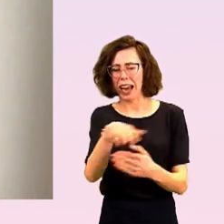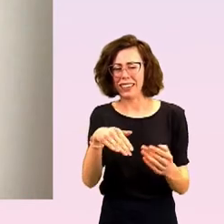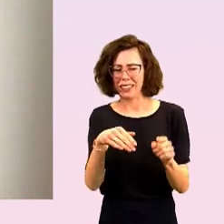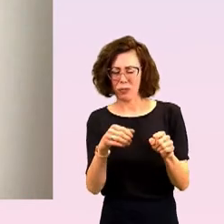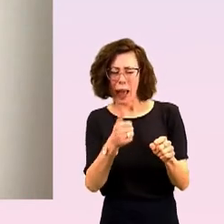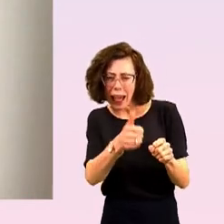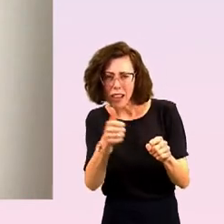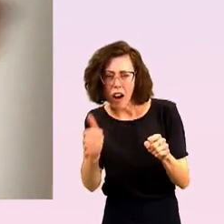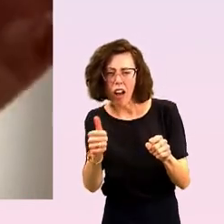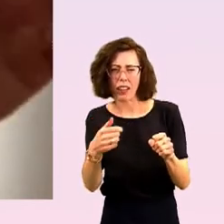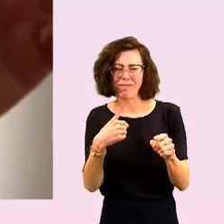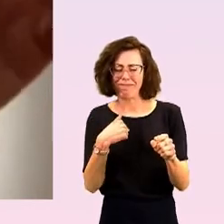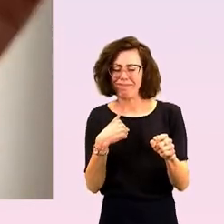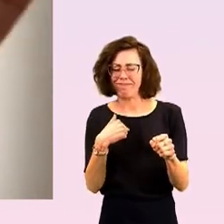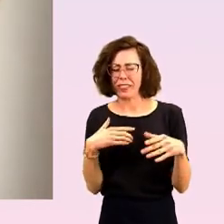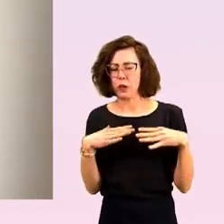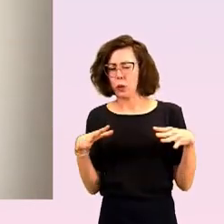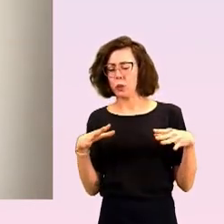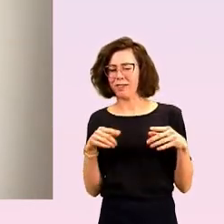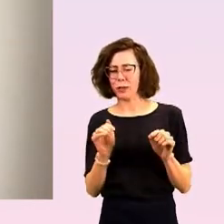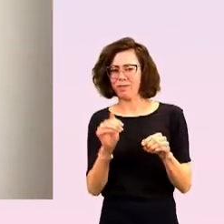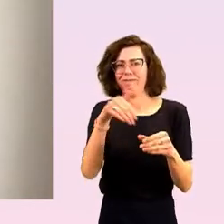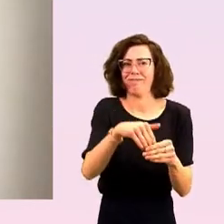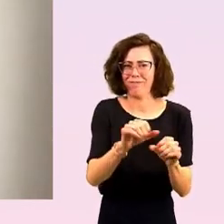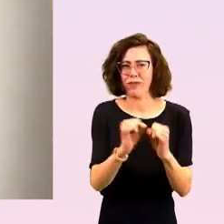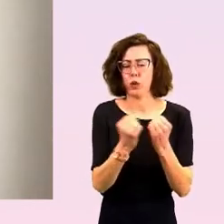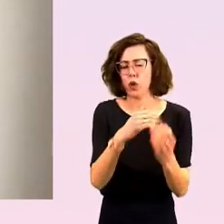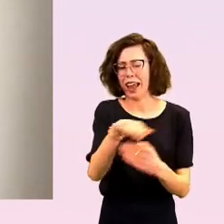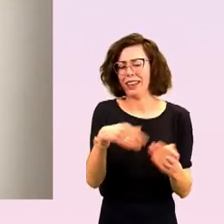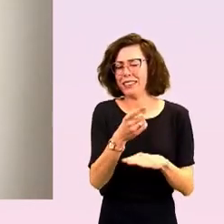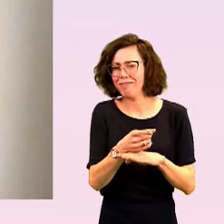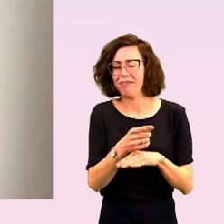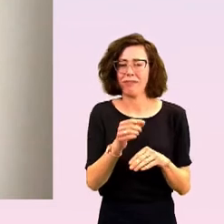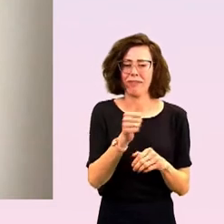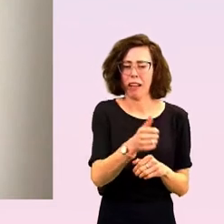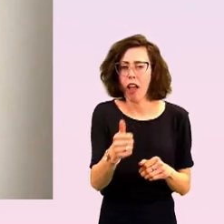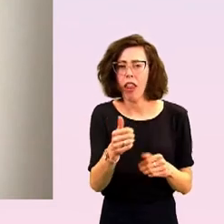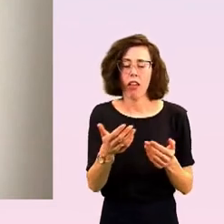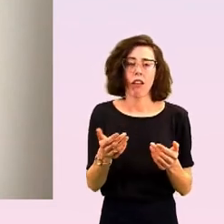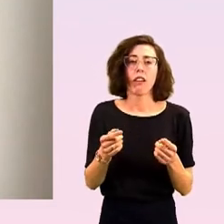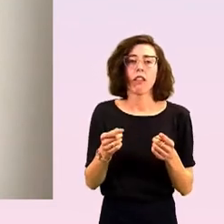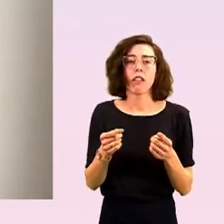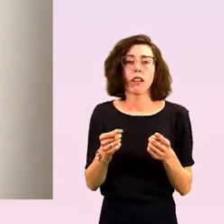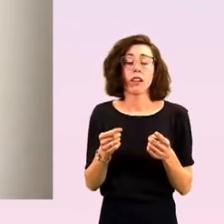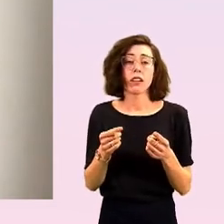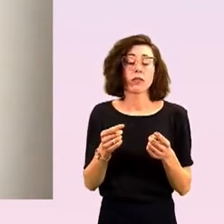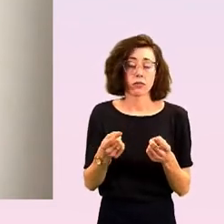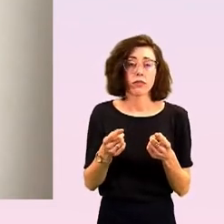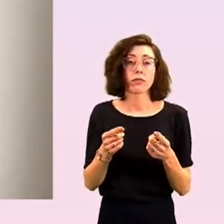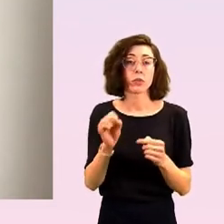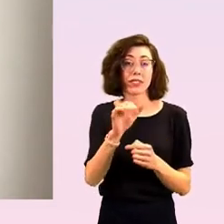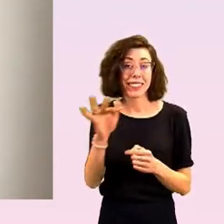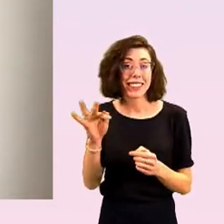sold. Again, another function and benefit of outhouse, for example. But these staff